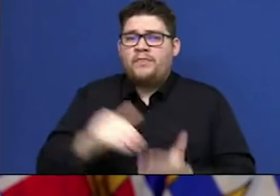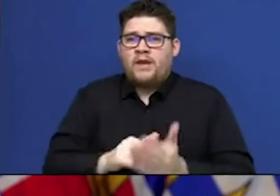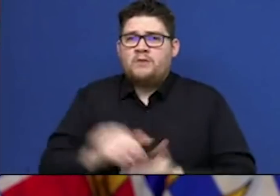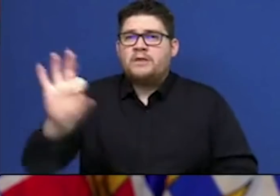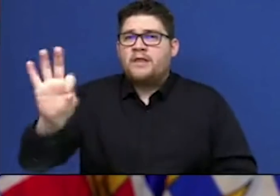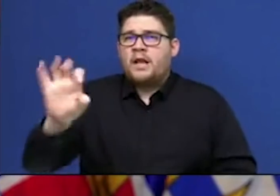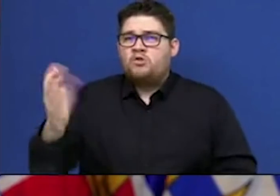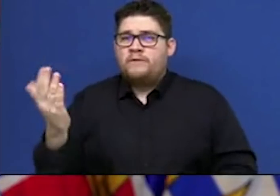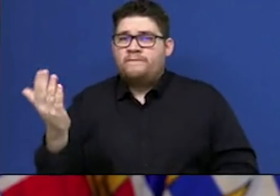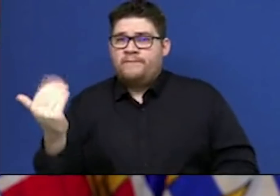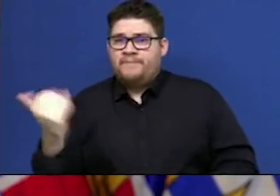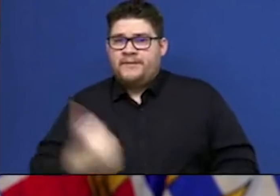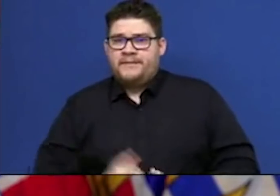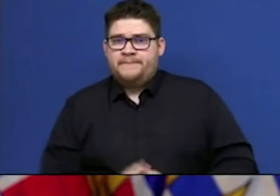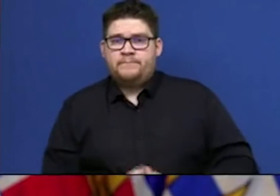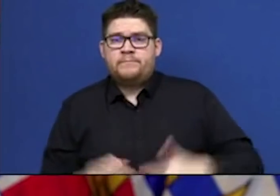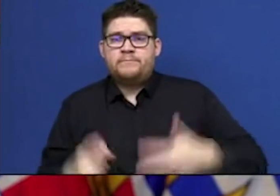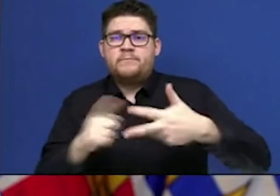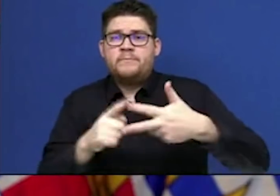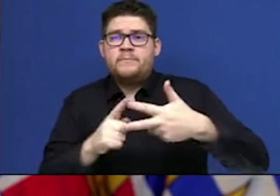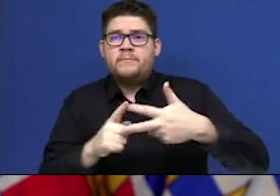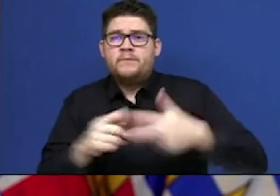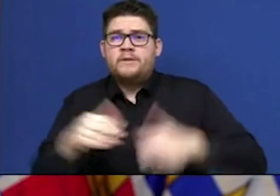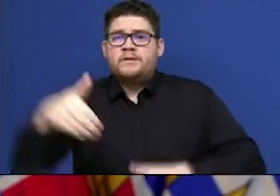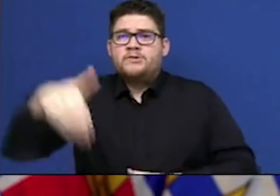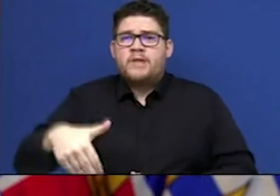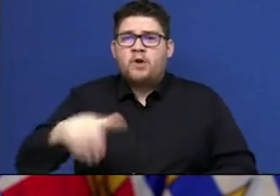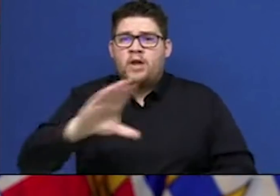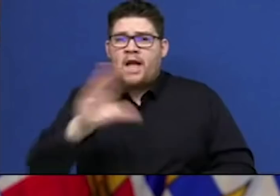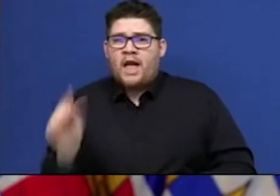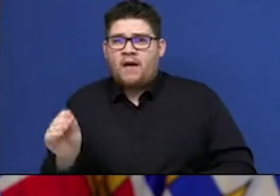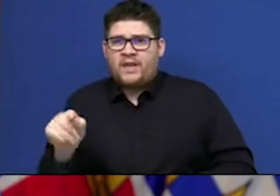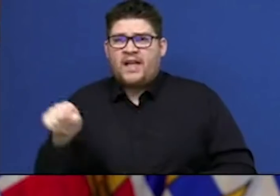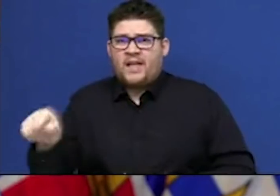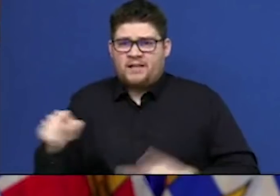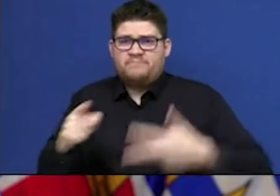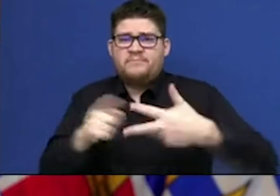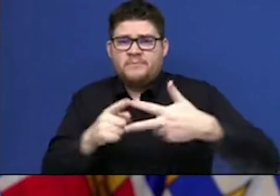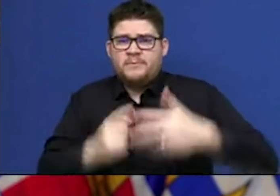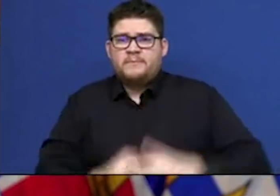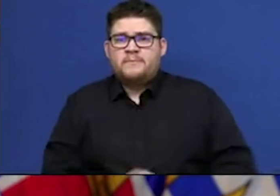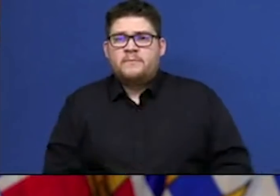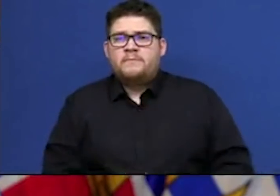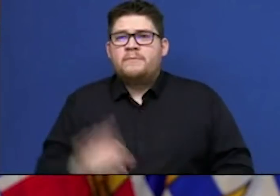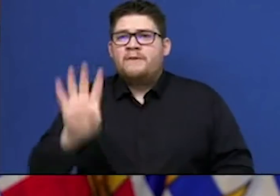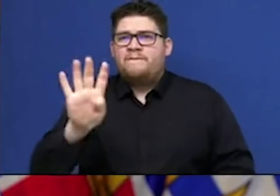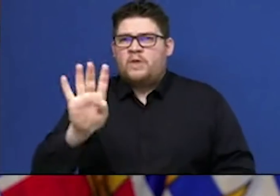serious infections in younger people. The number of the South African variant, the